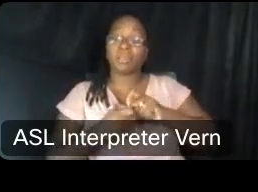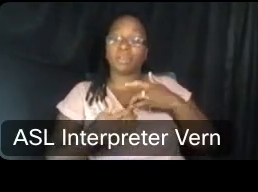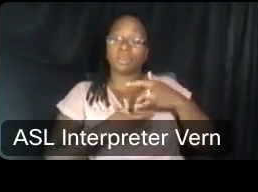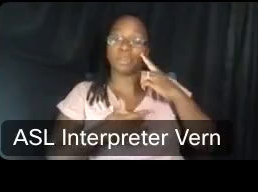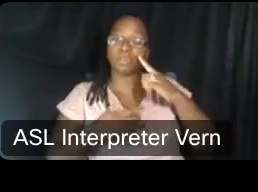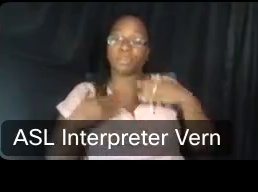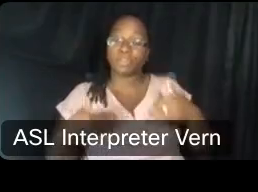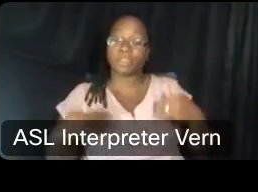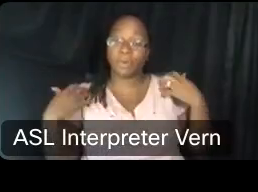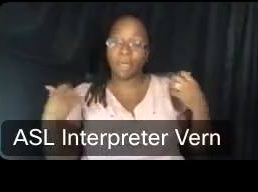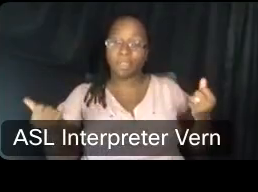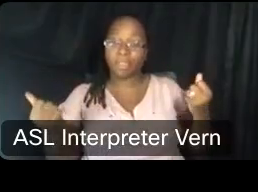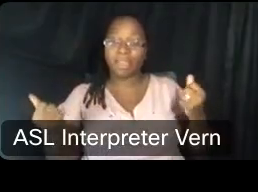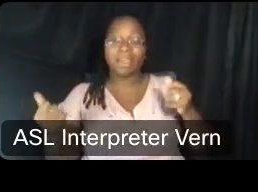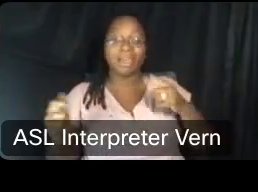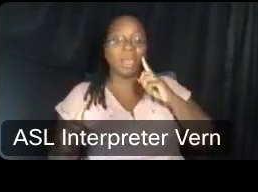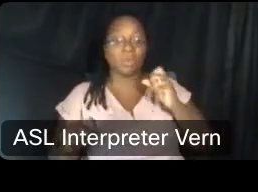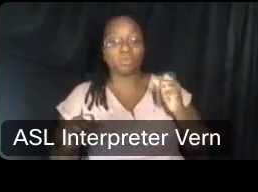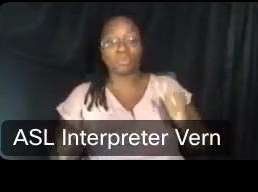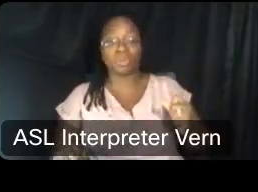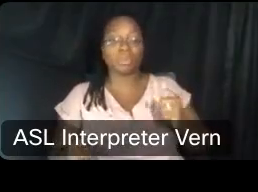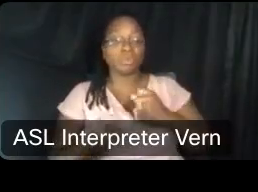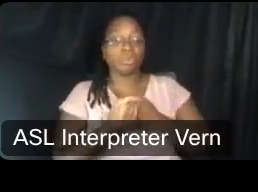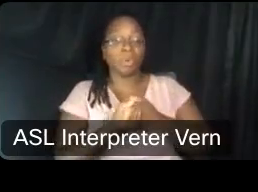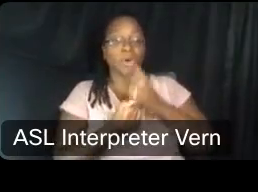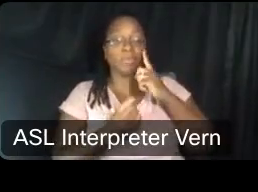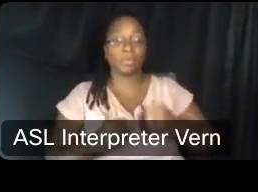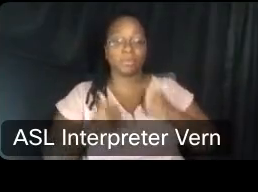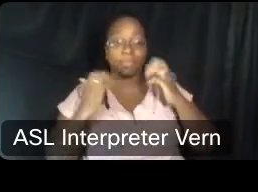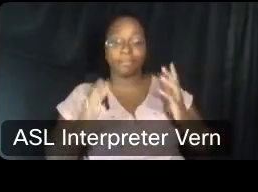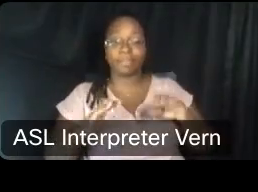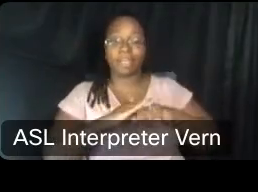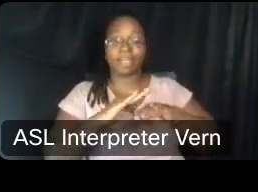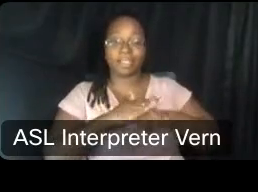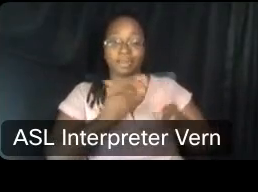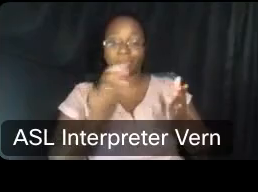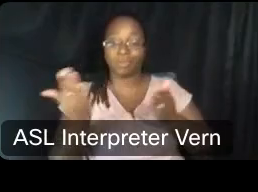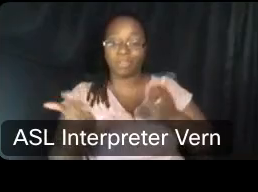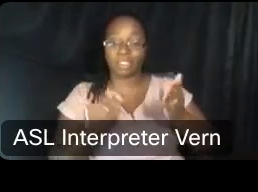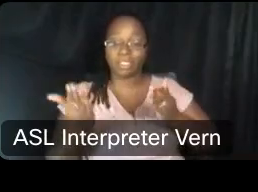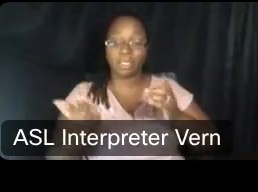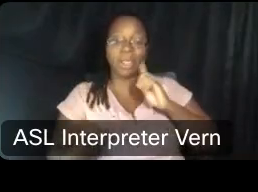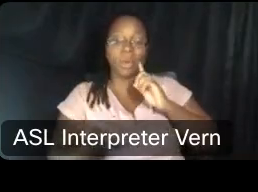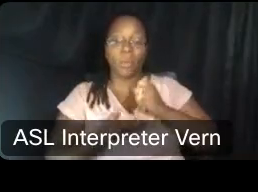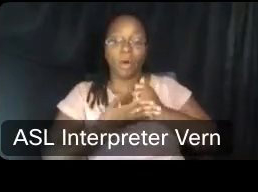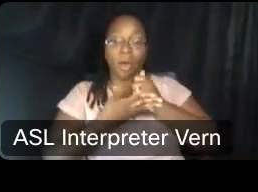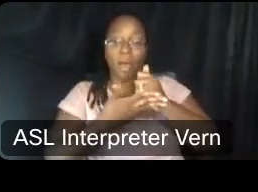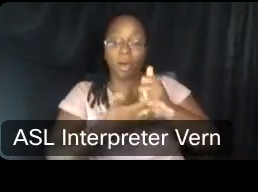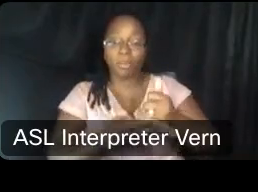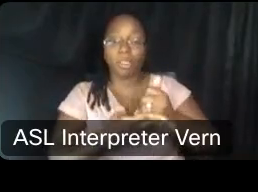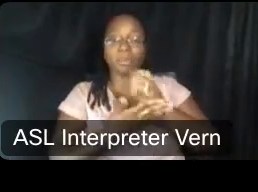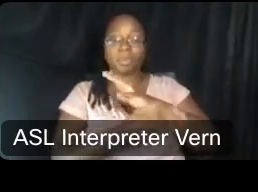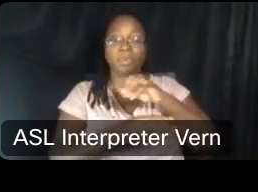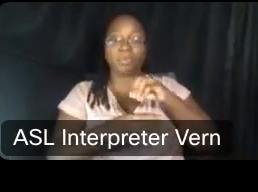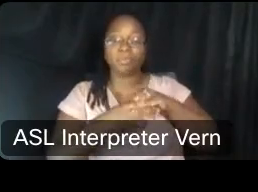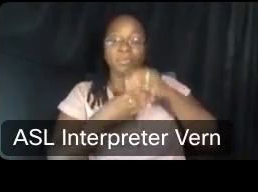being transparent about the types of partnerships and policies you have, it will allow the survivor to make decisions on how and when